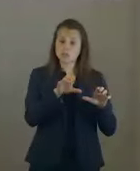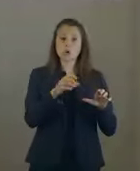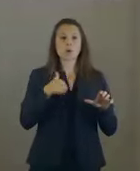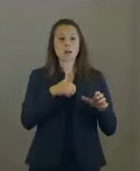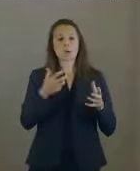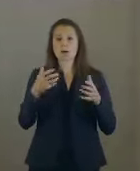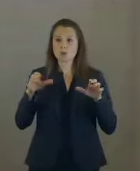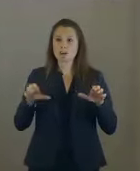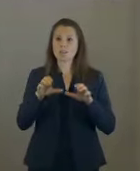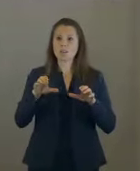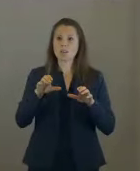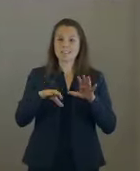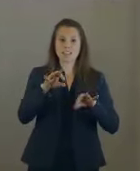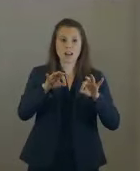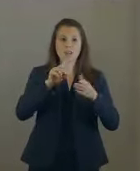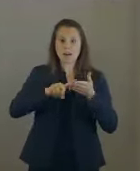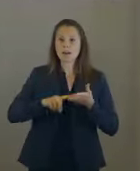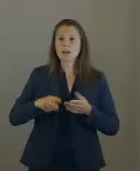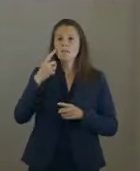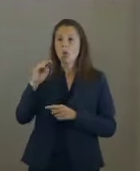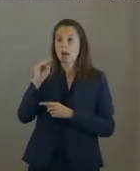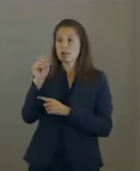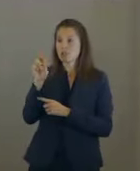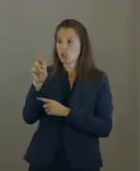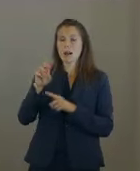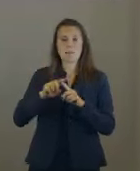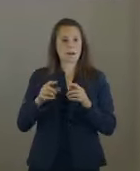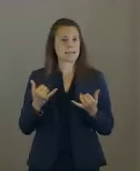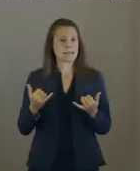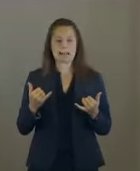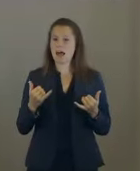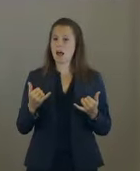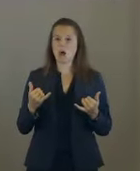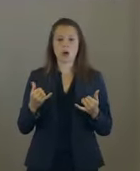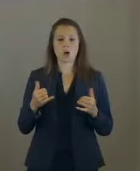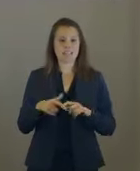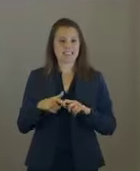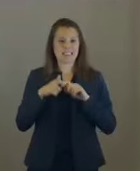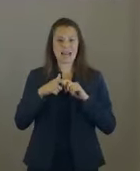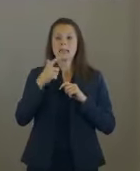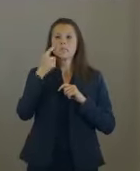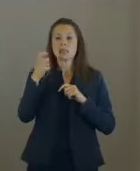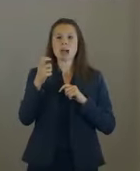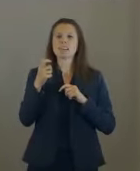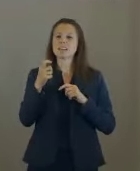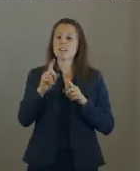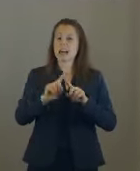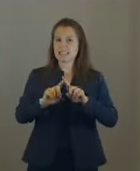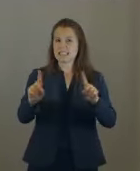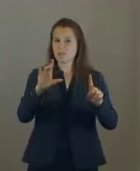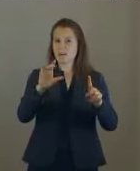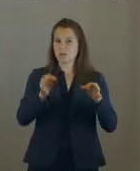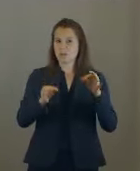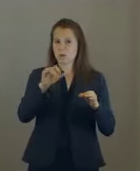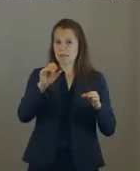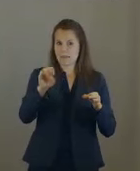seeking to enforce discovery on behalf of the department. However, it has now been stayed in light of a different court case, which